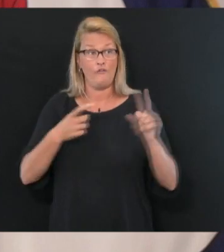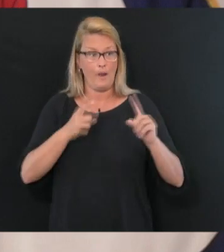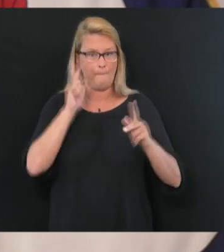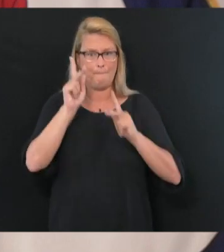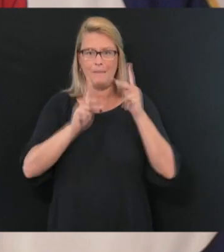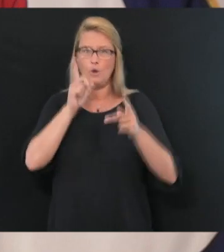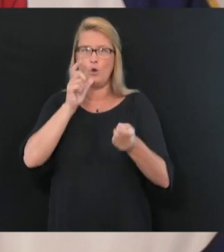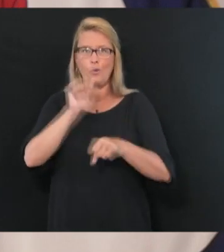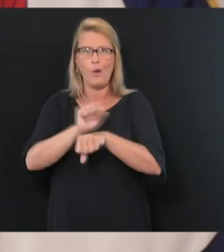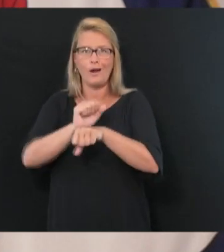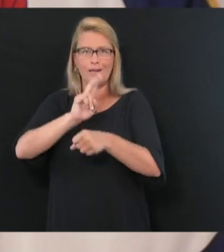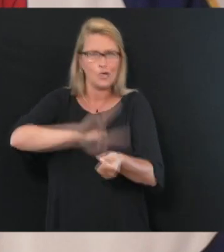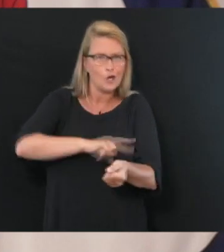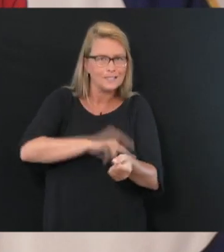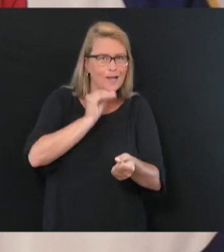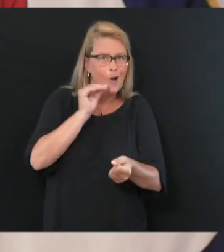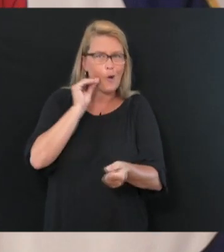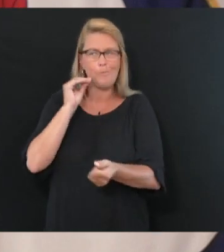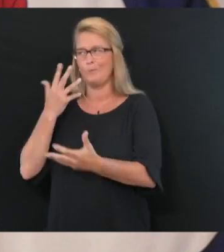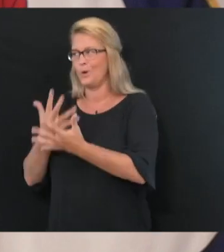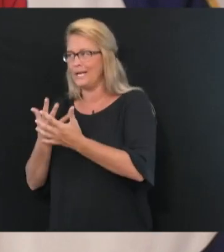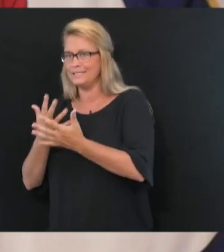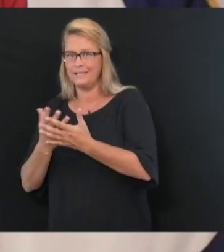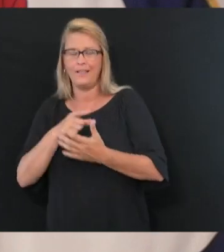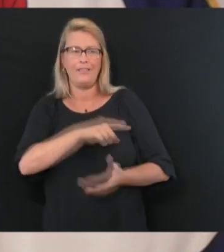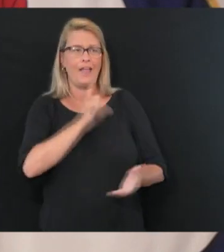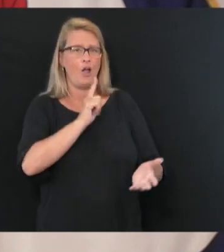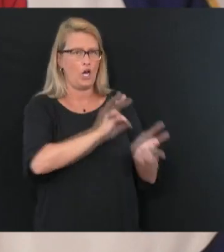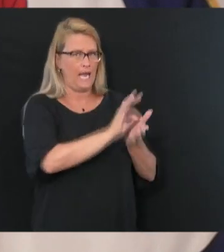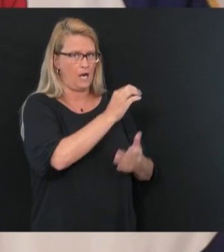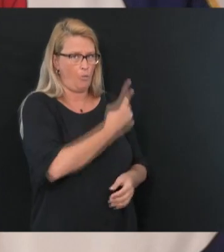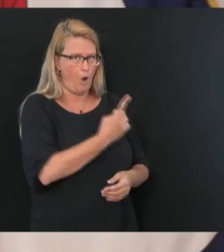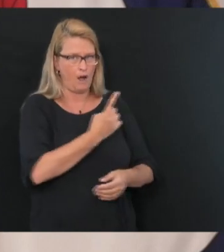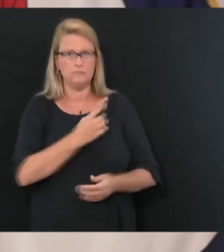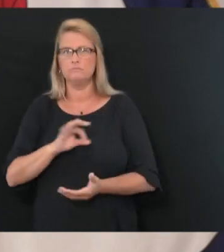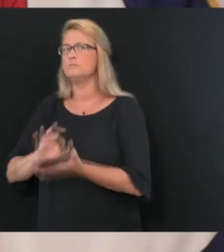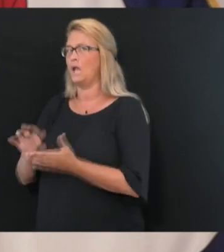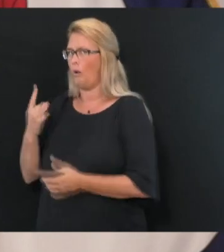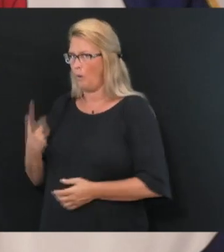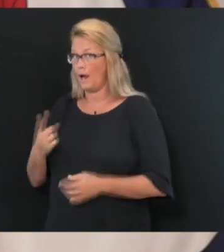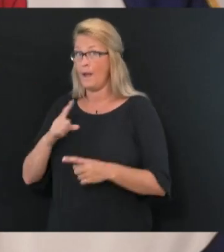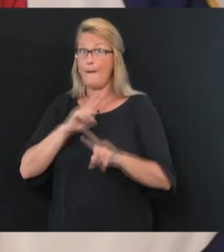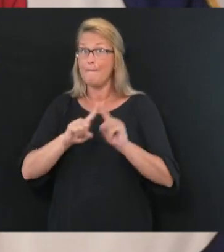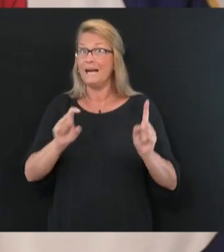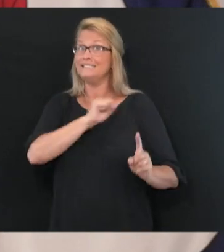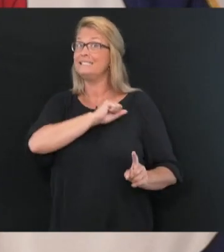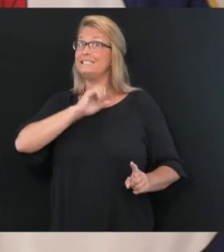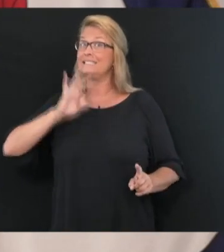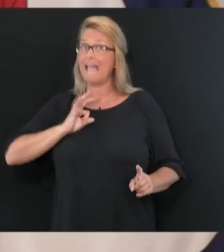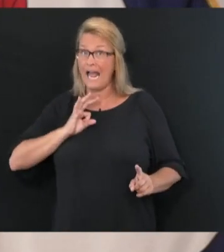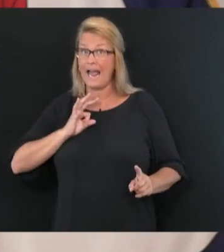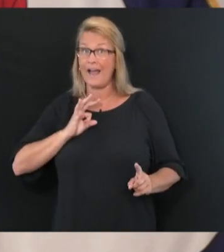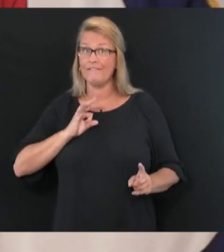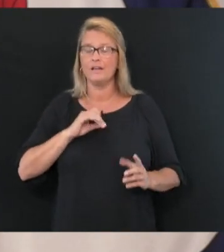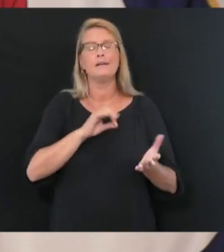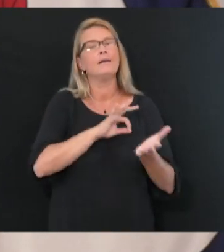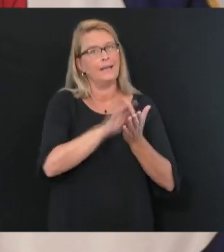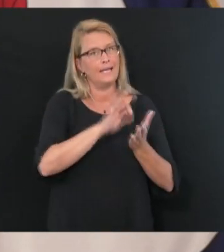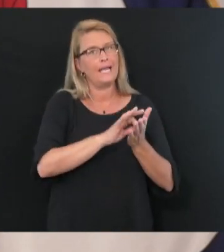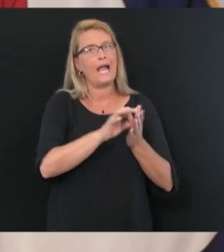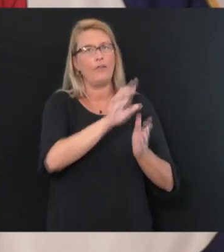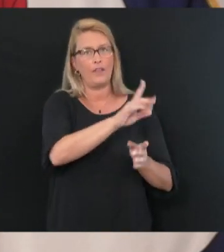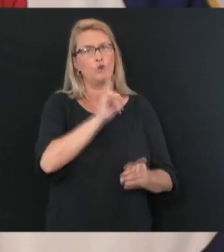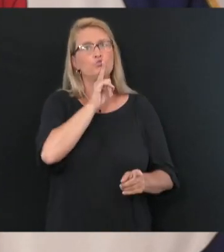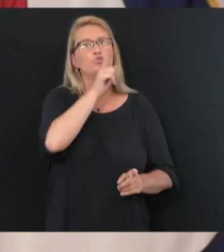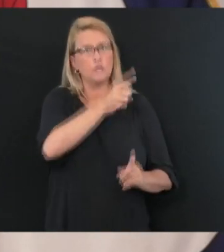everything, you'll be counted as a 1. From beyond the congregate setting, you know, if you're a staff member or whatever